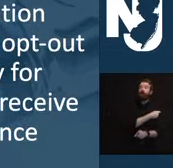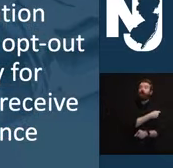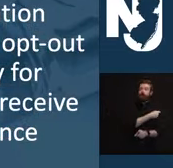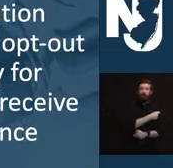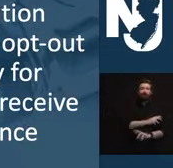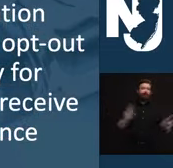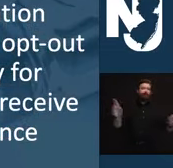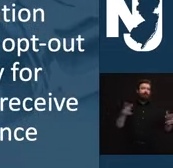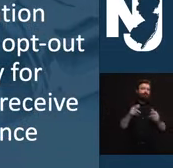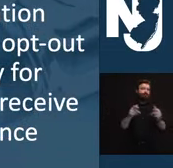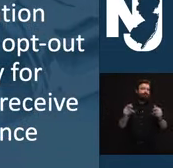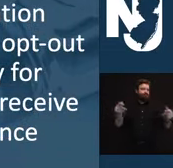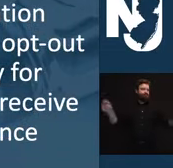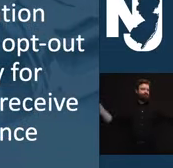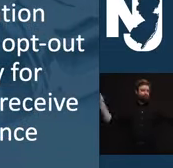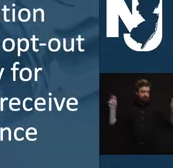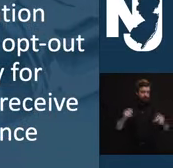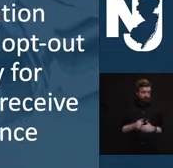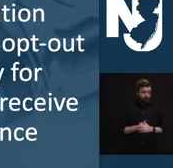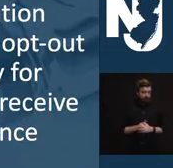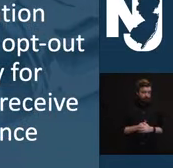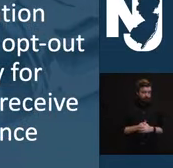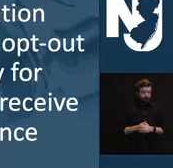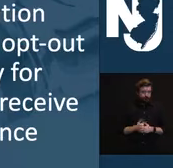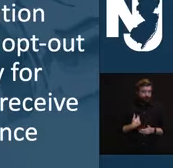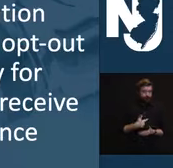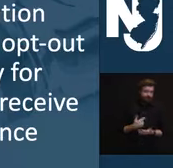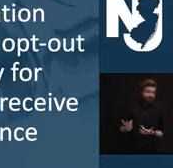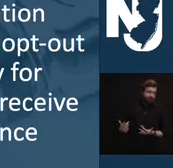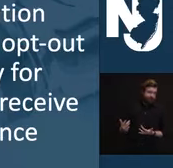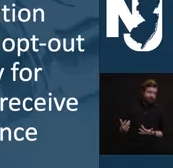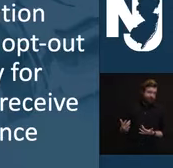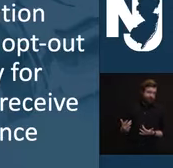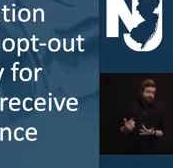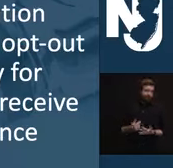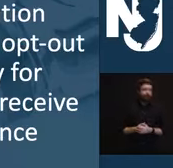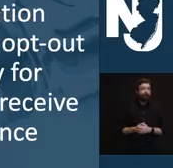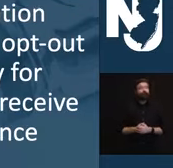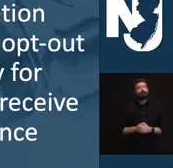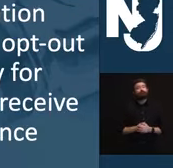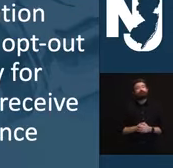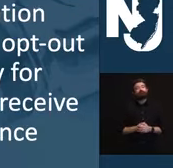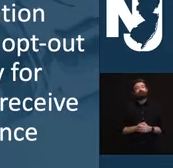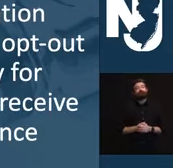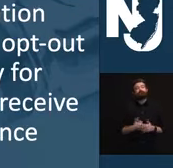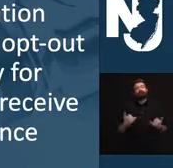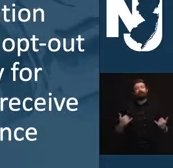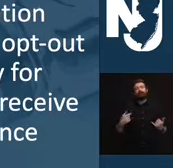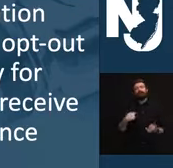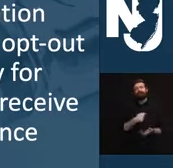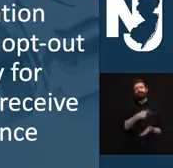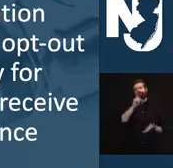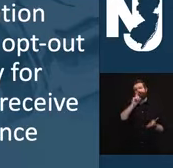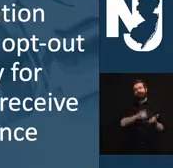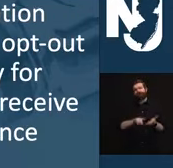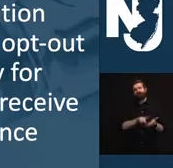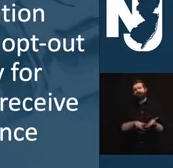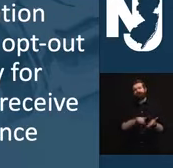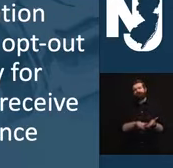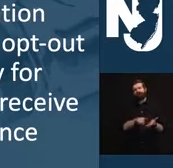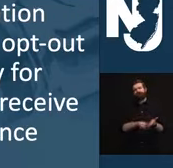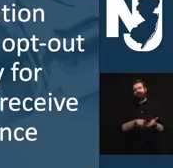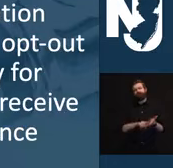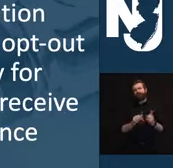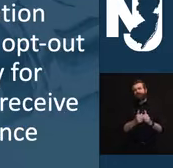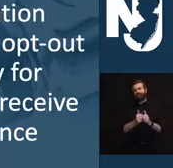in New Jersey, we are exploring every avenue to maximize efficacy and efficiency. To that effect, today